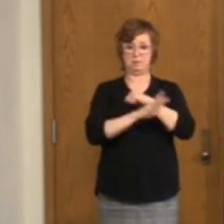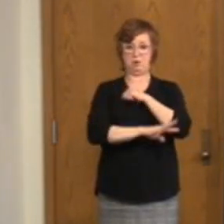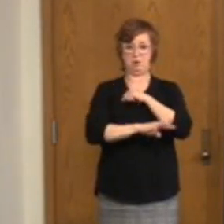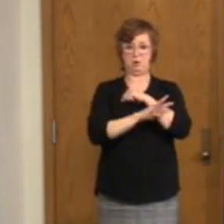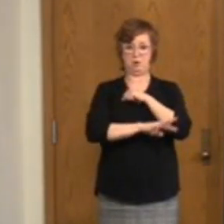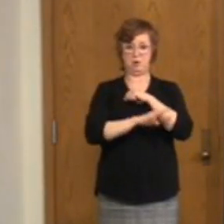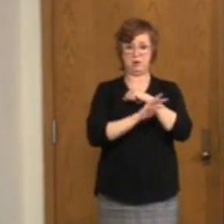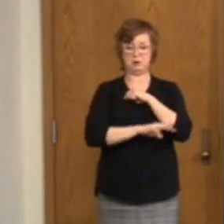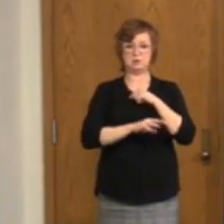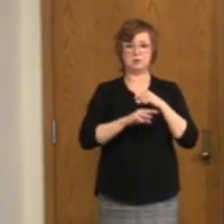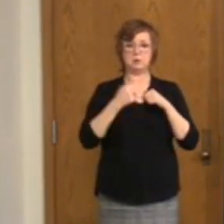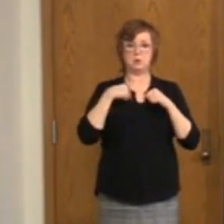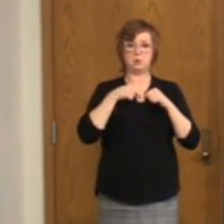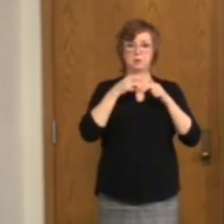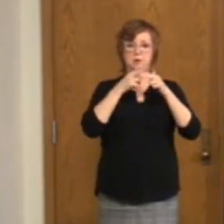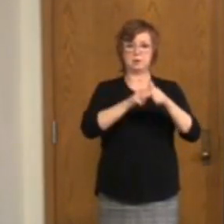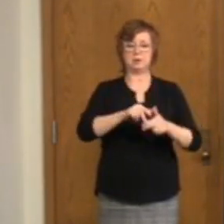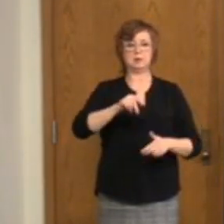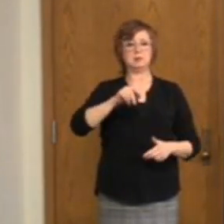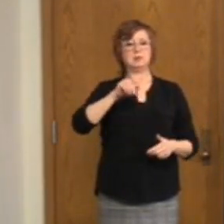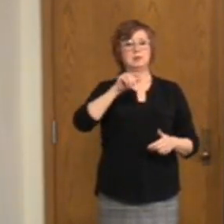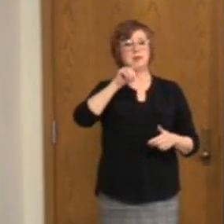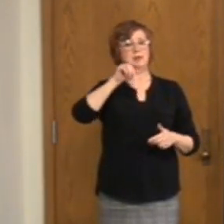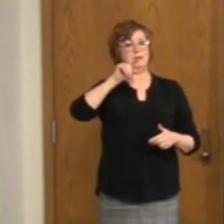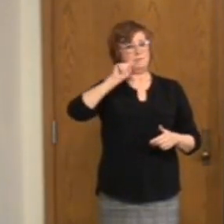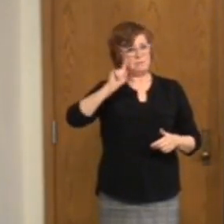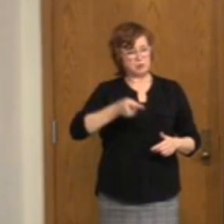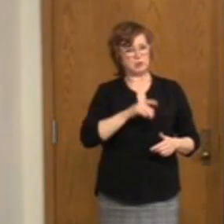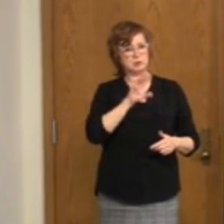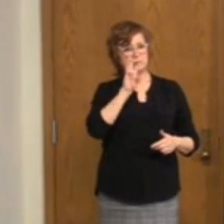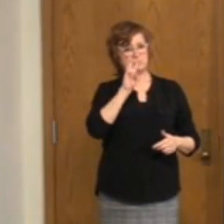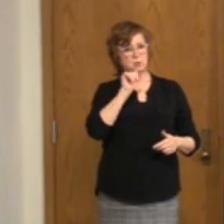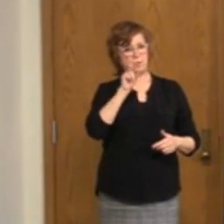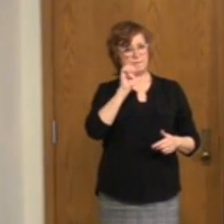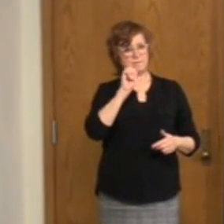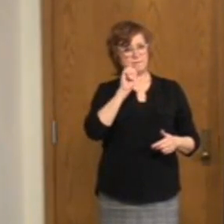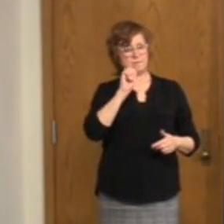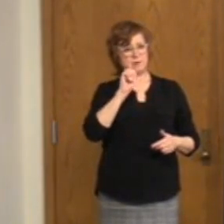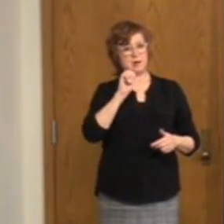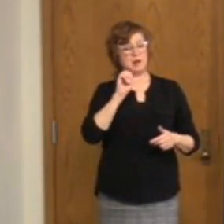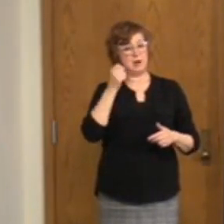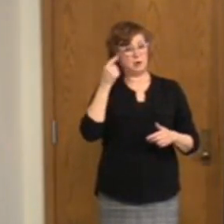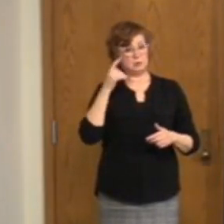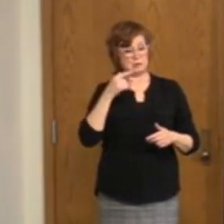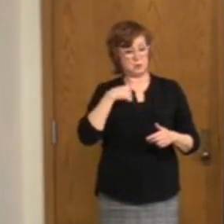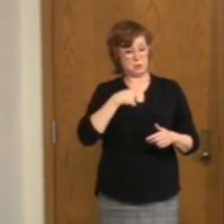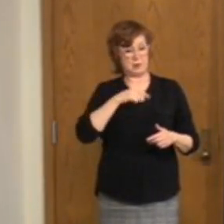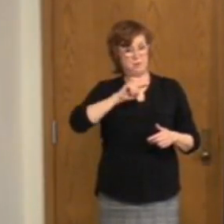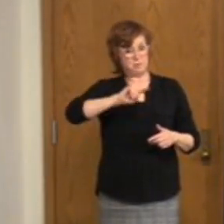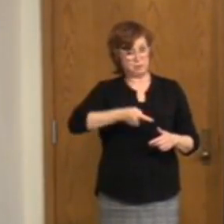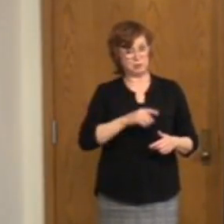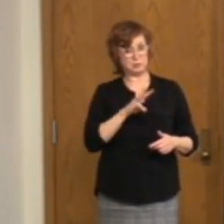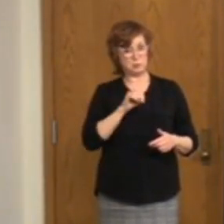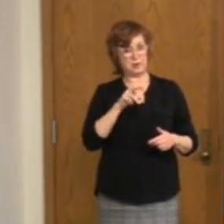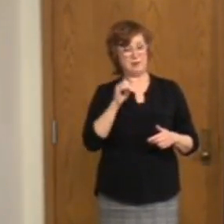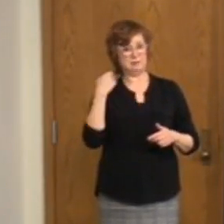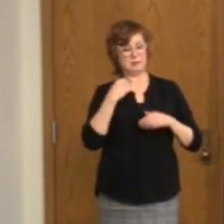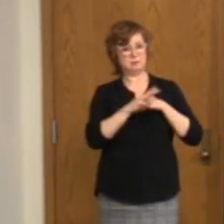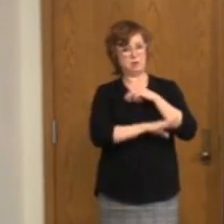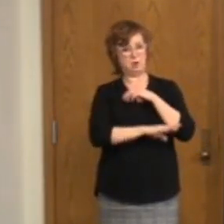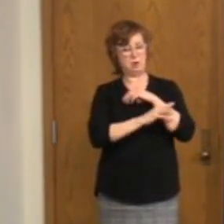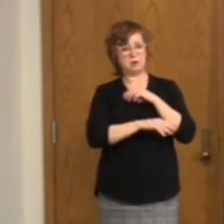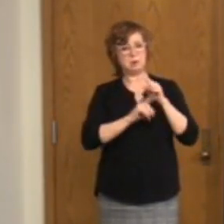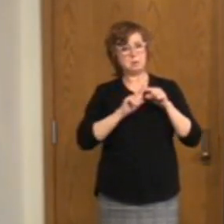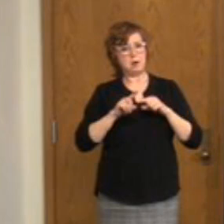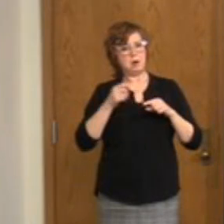out. The risk of a third wave fueled by variants remains high in Canada. That's what's happened in the UK.